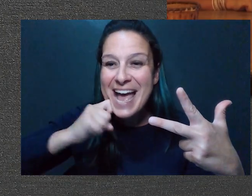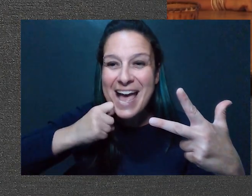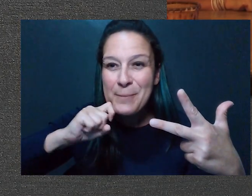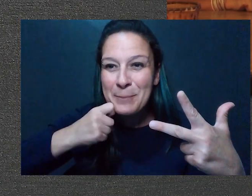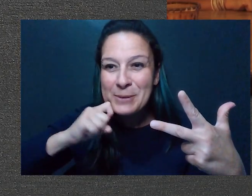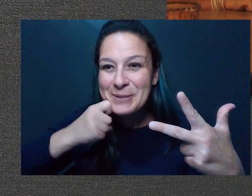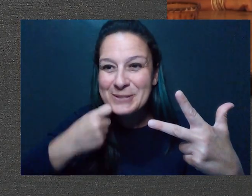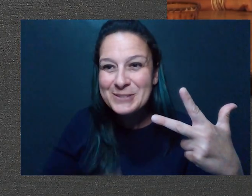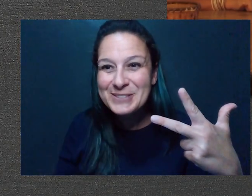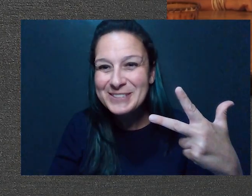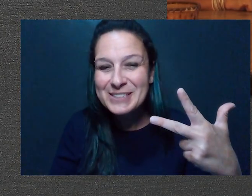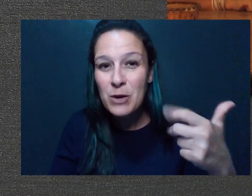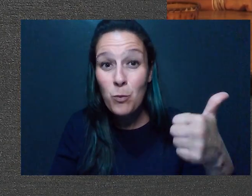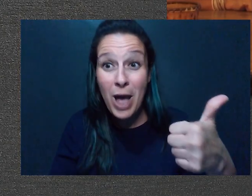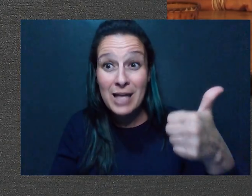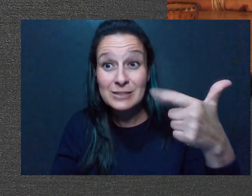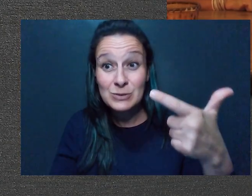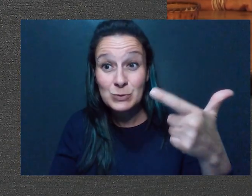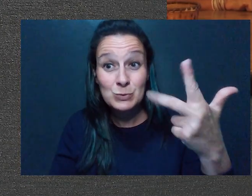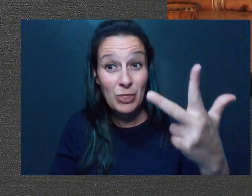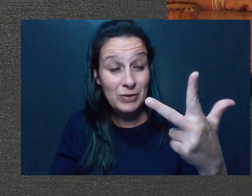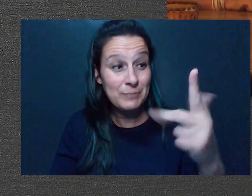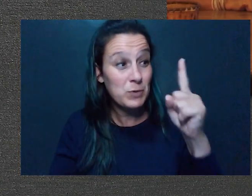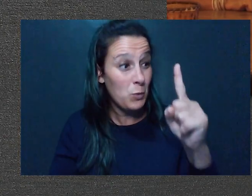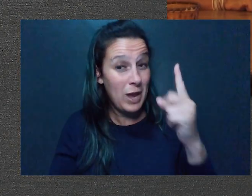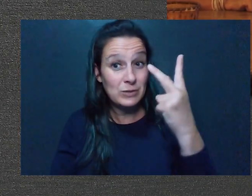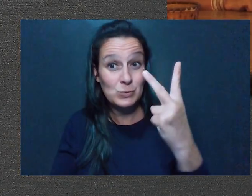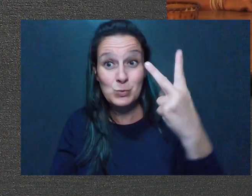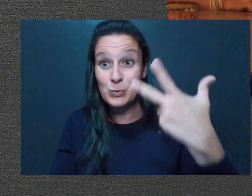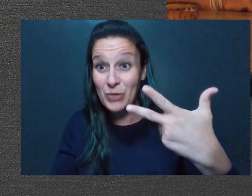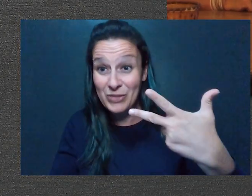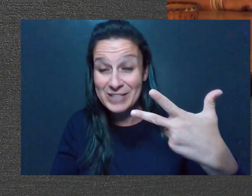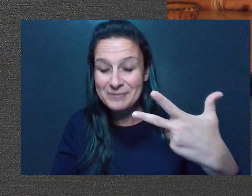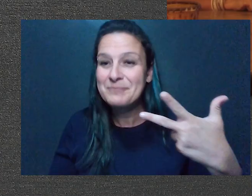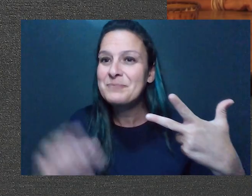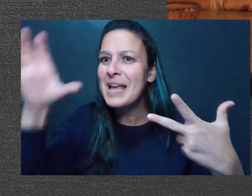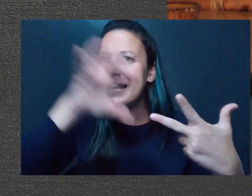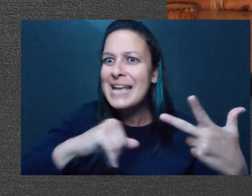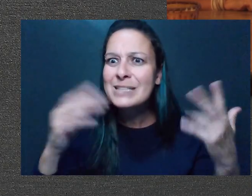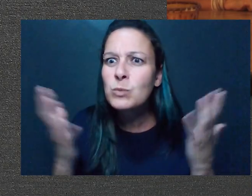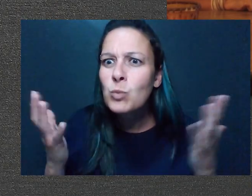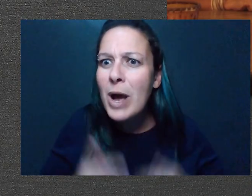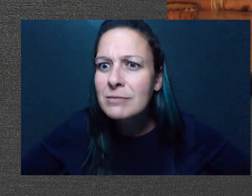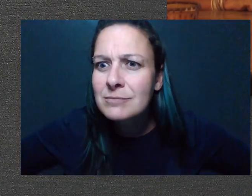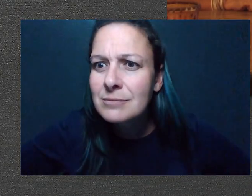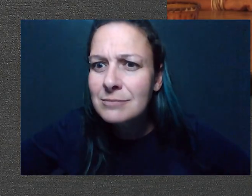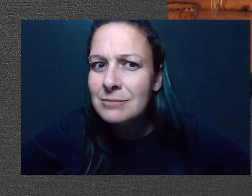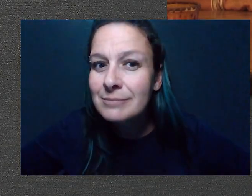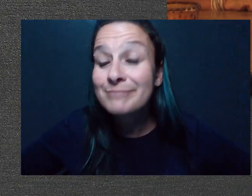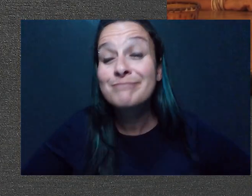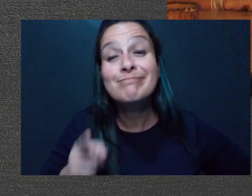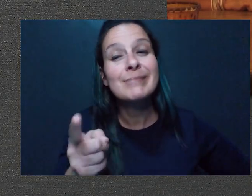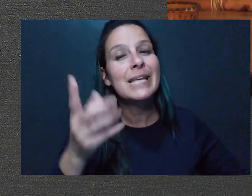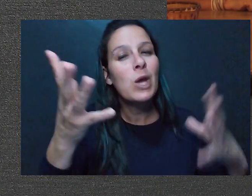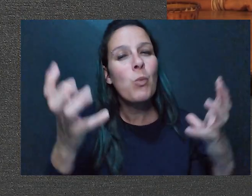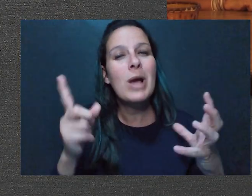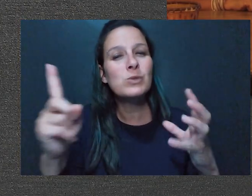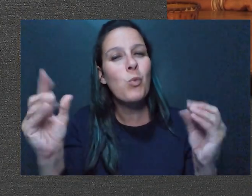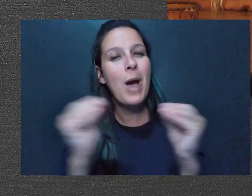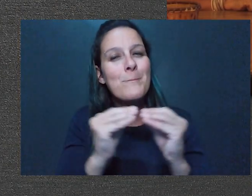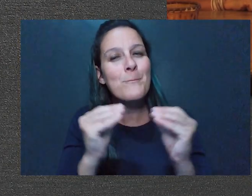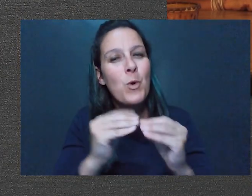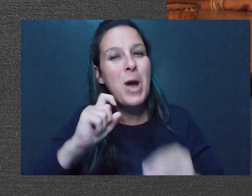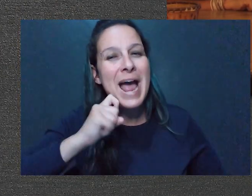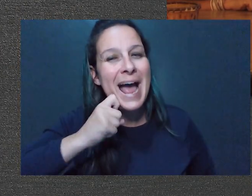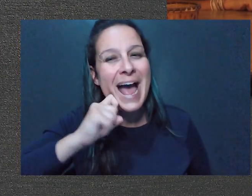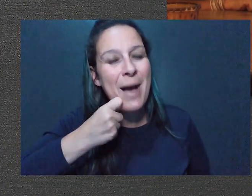apples. 1, 2, 3. Guess what? He wants one more